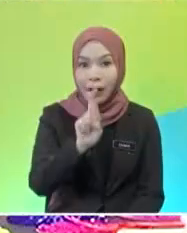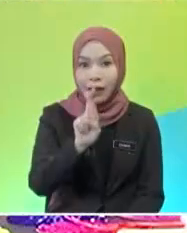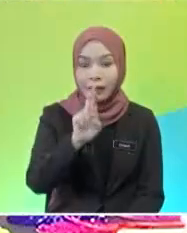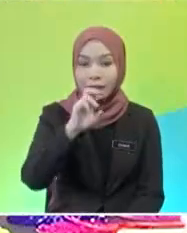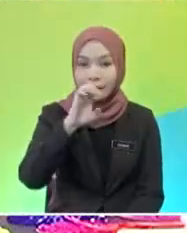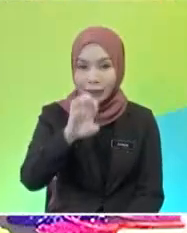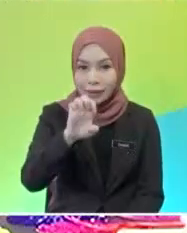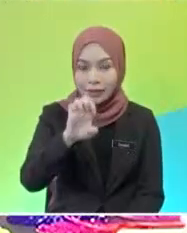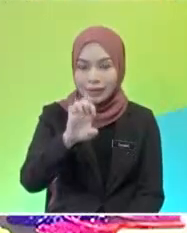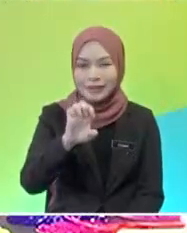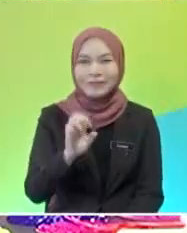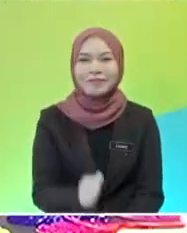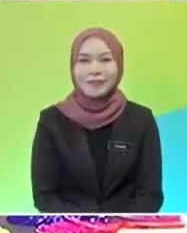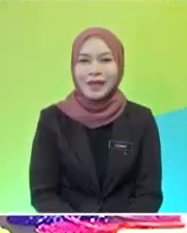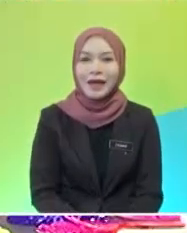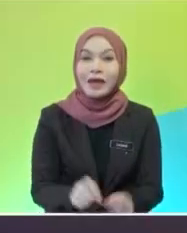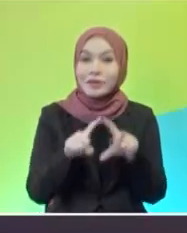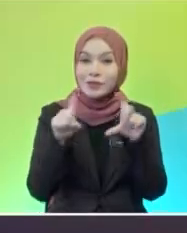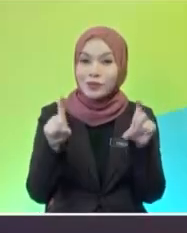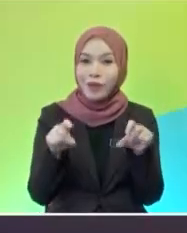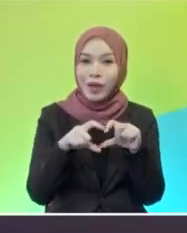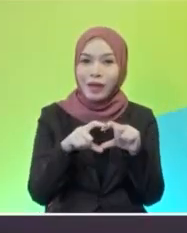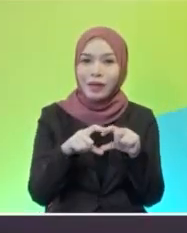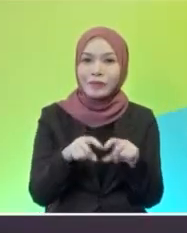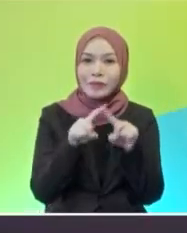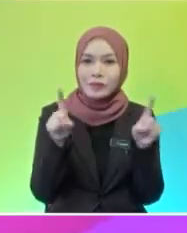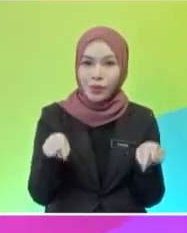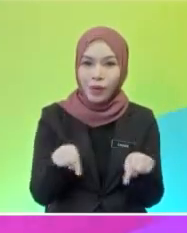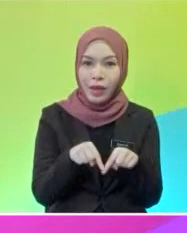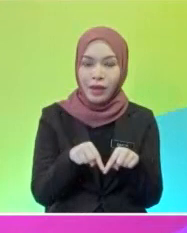Q-U-A-R-E. Very good. Square. So let's spell it again.